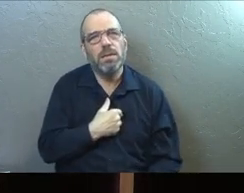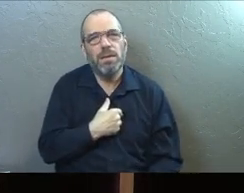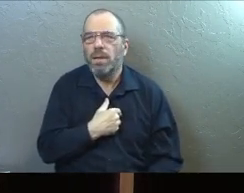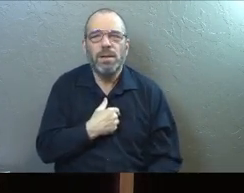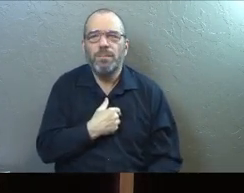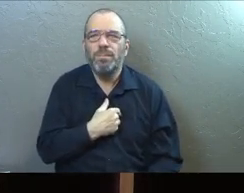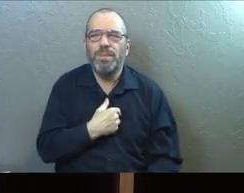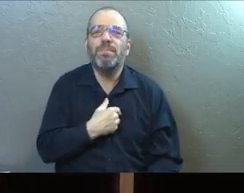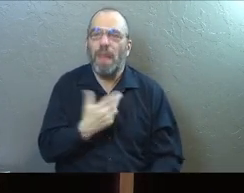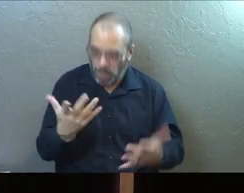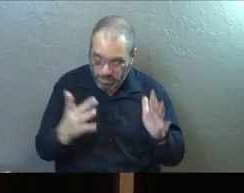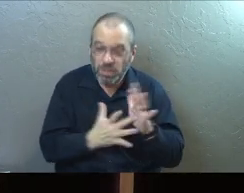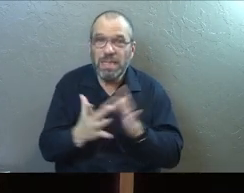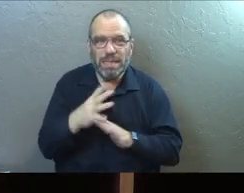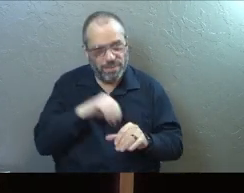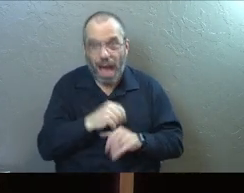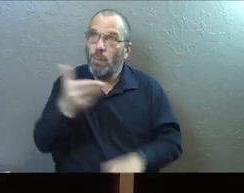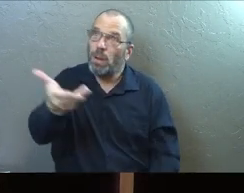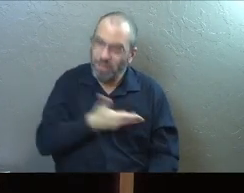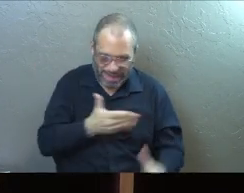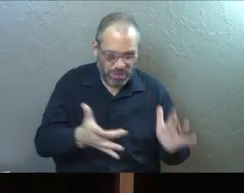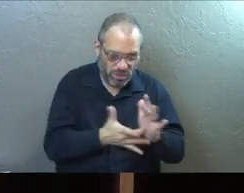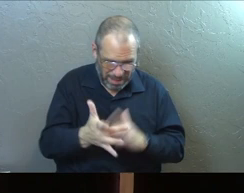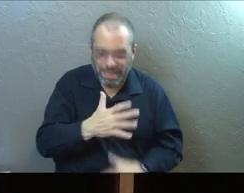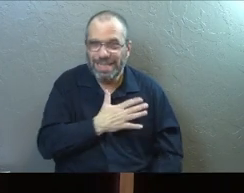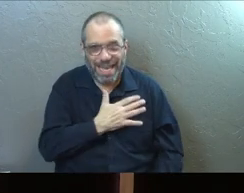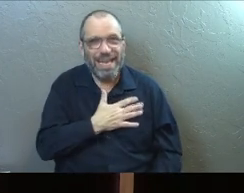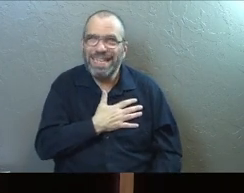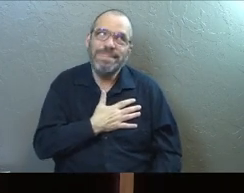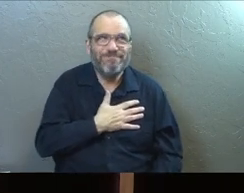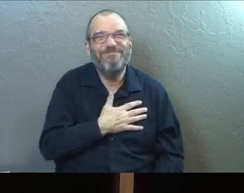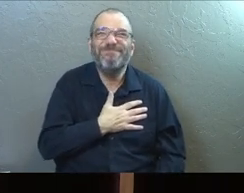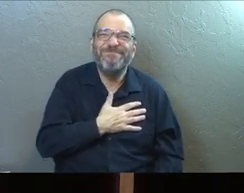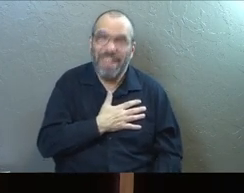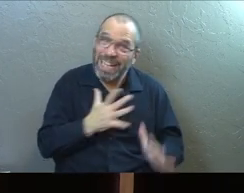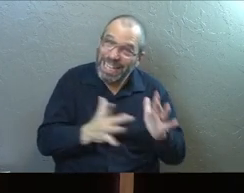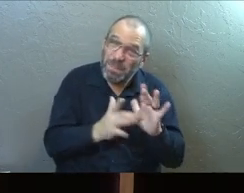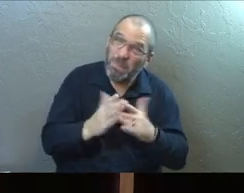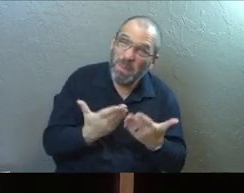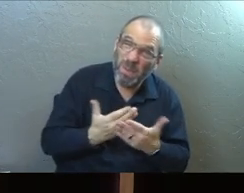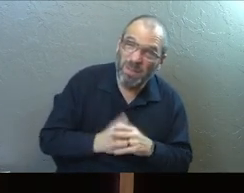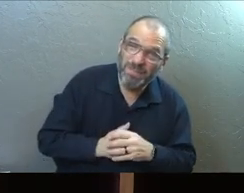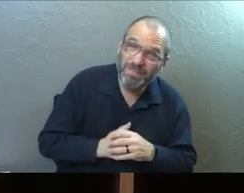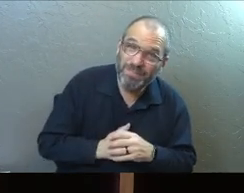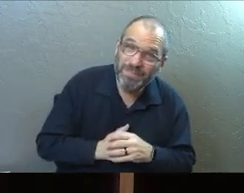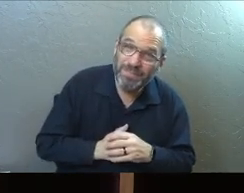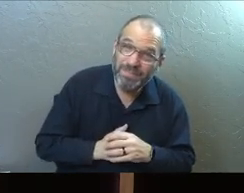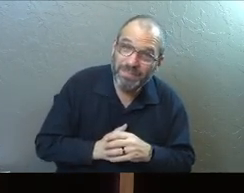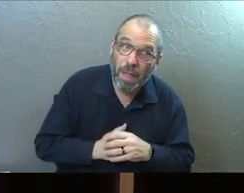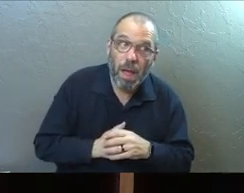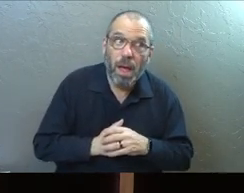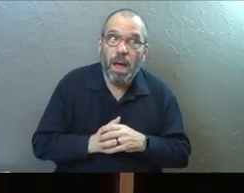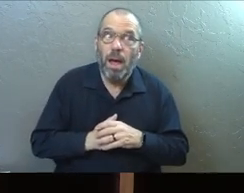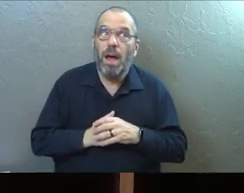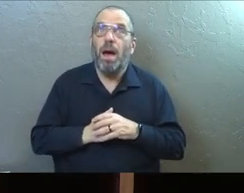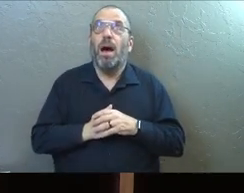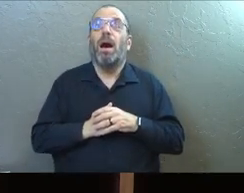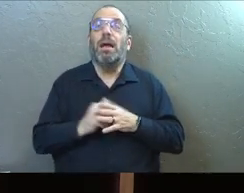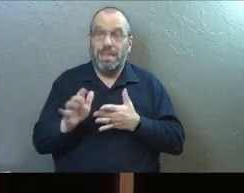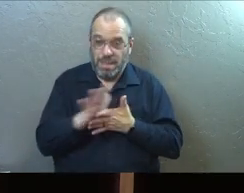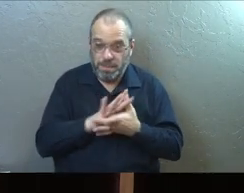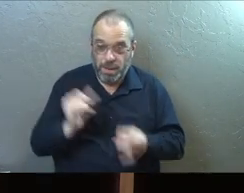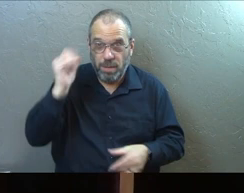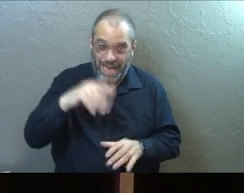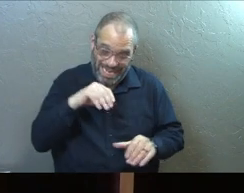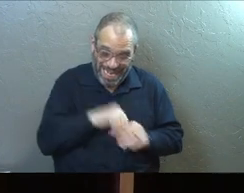I want Jesus to be inside of me. I want to invite Jesus into my heart. That's actually biblical. Because not only is the